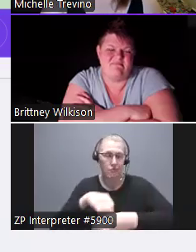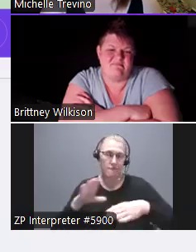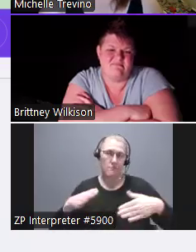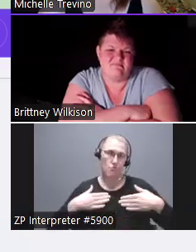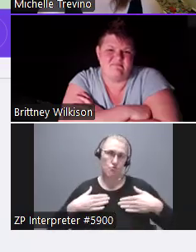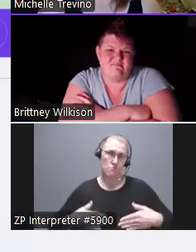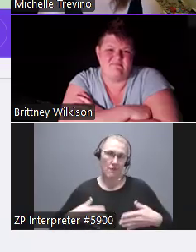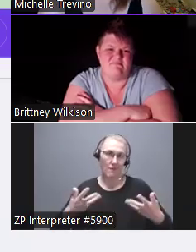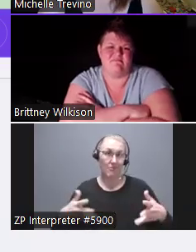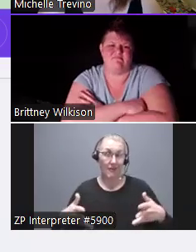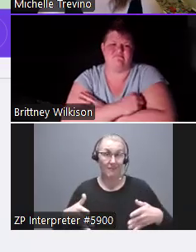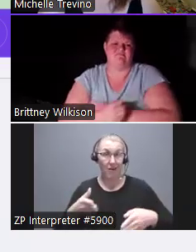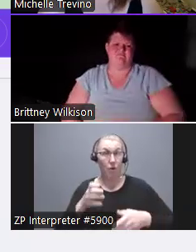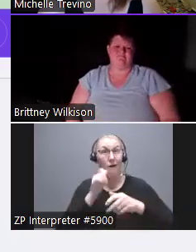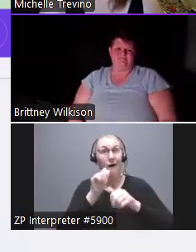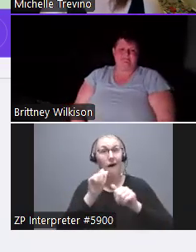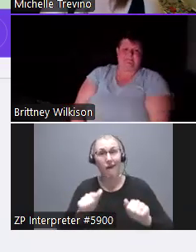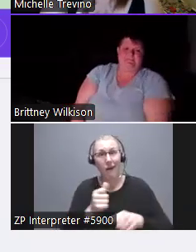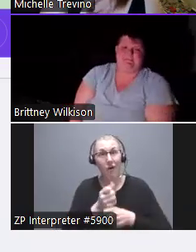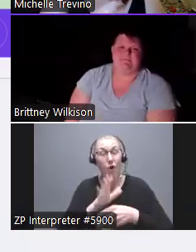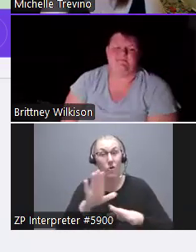not make you worse.